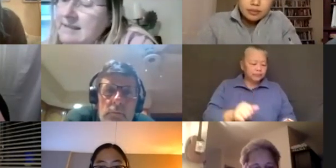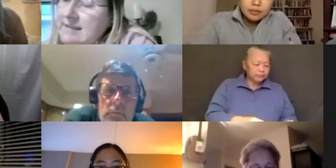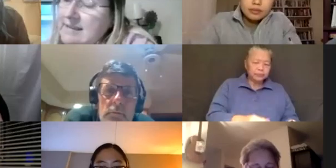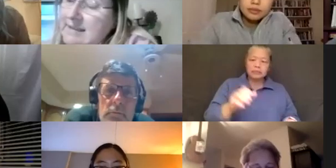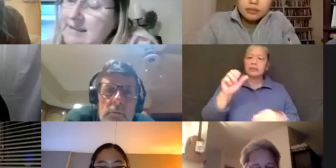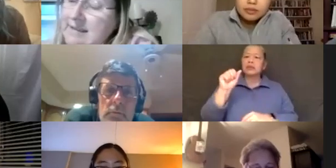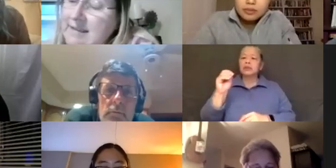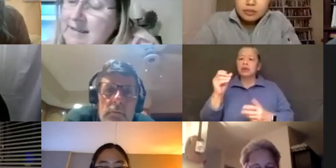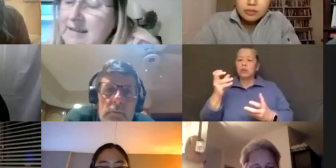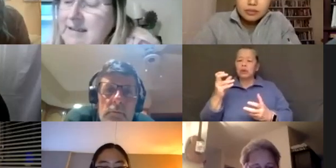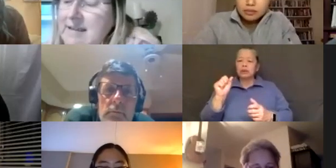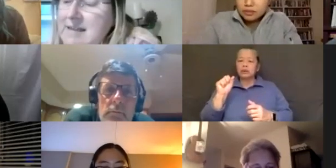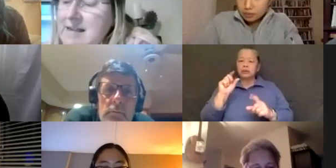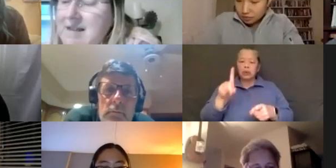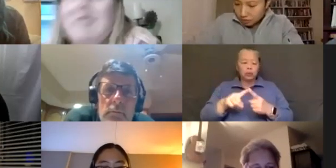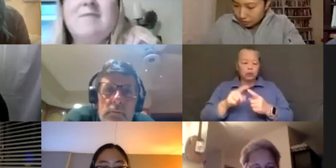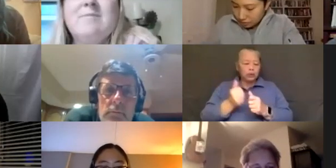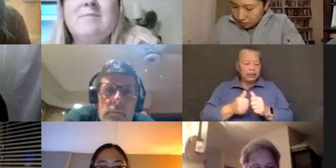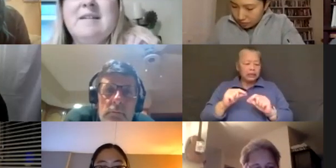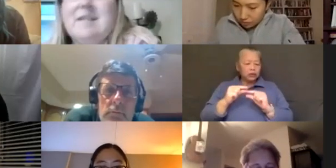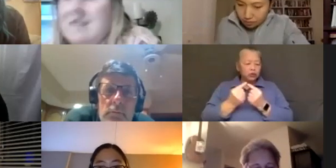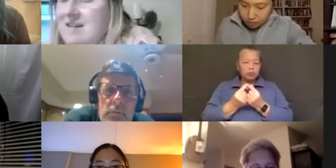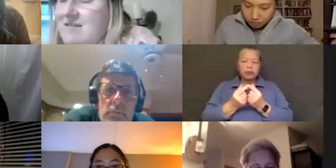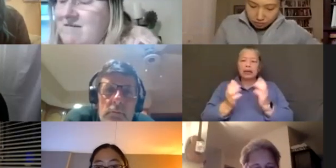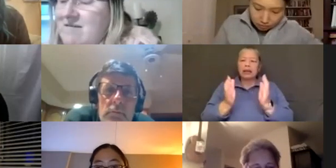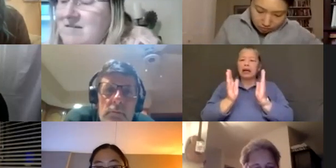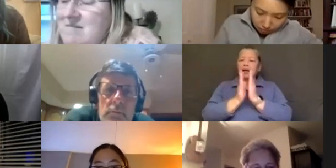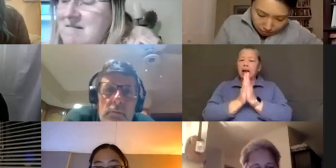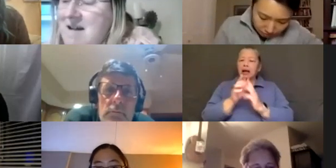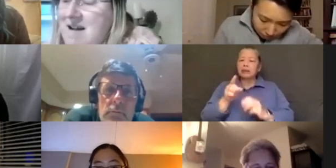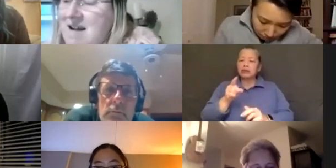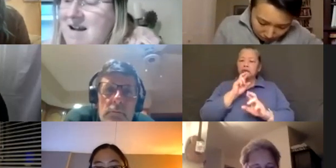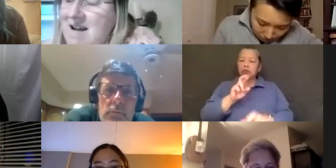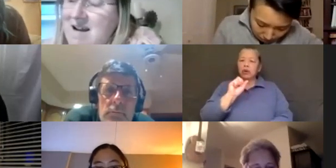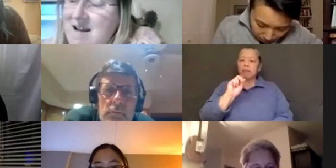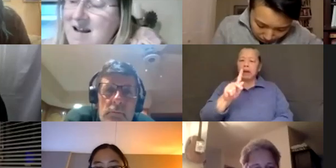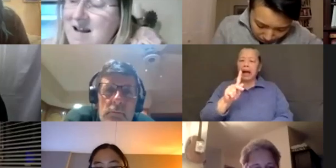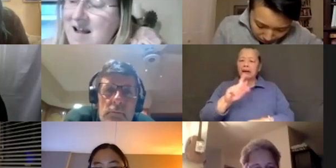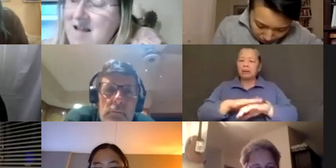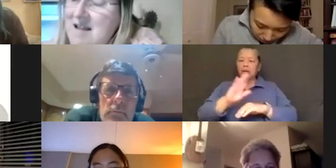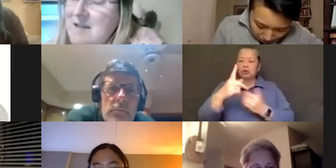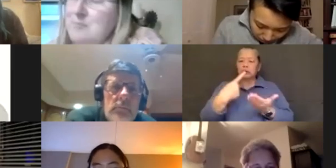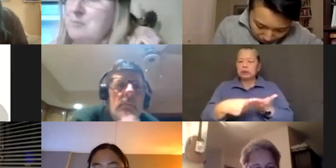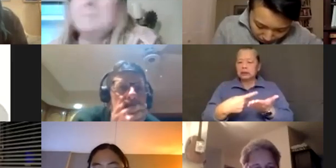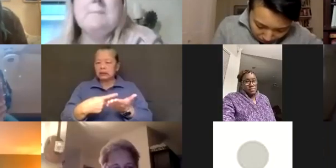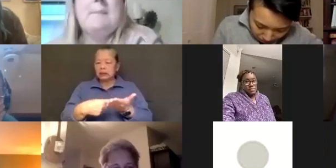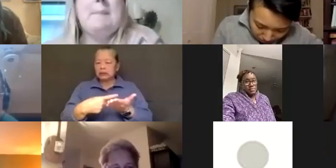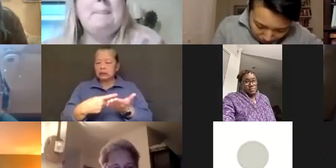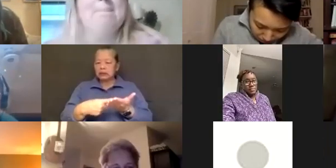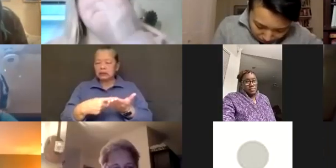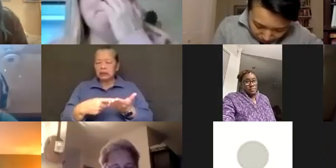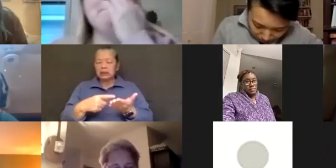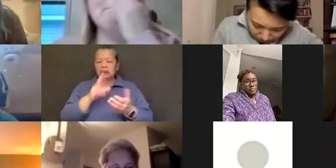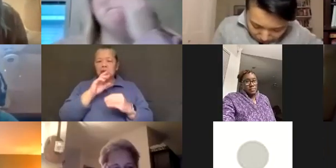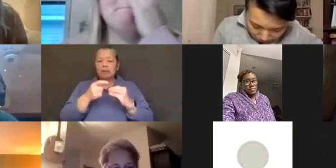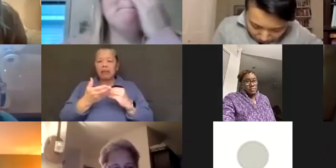ask you to report back what you all discussed, what were your takeaways, and what